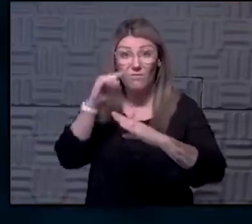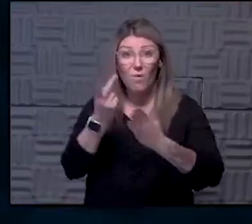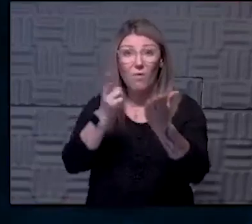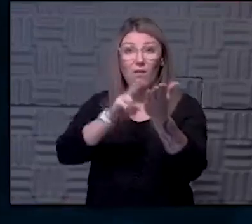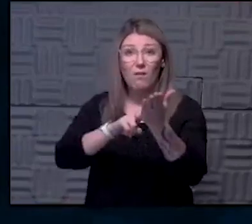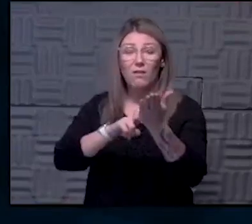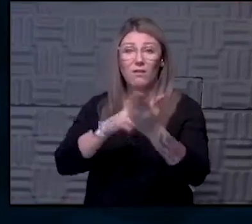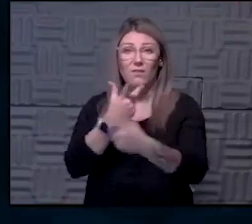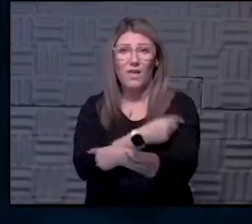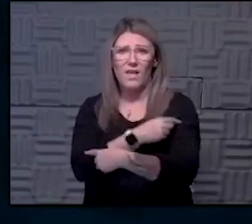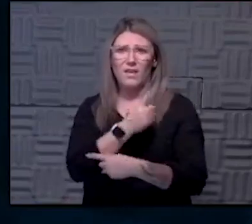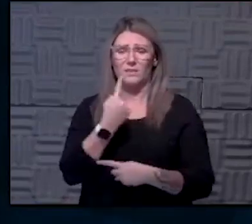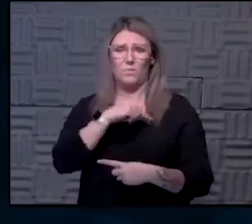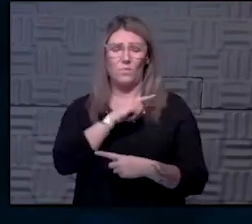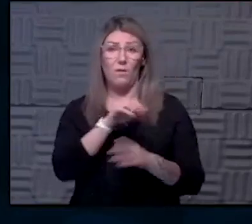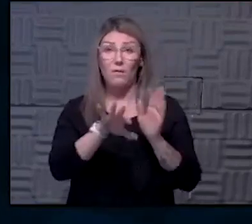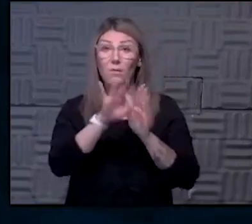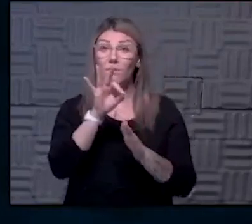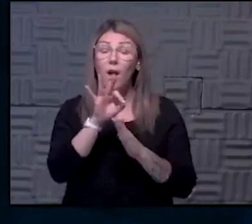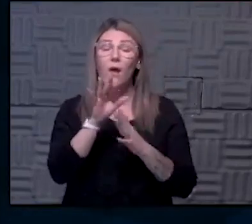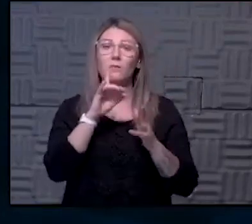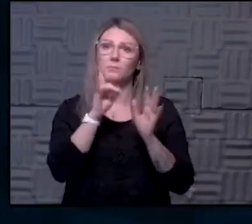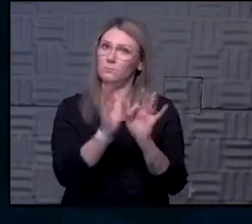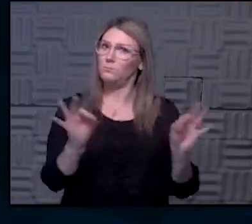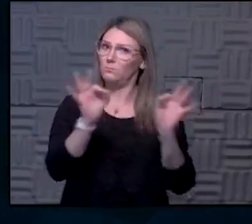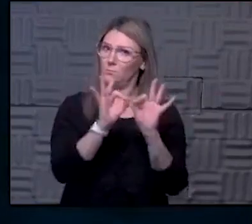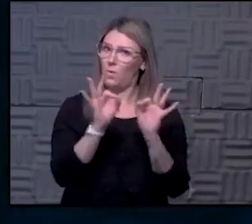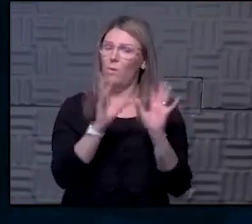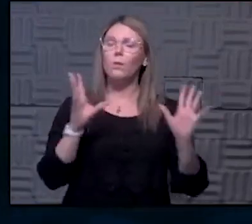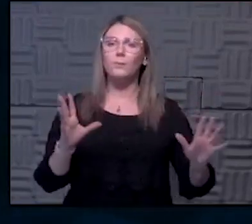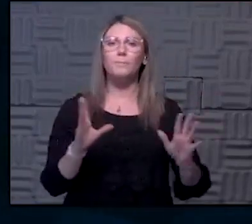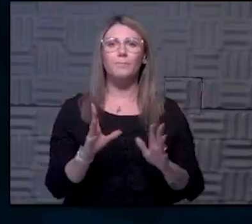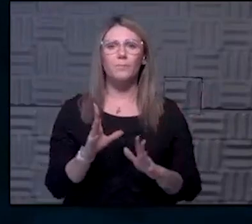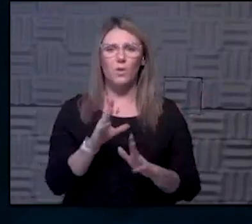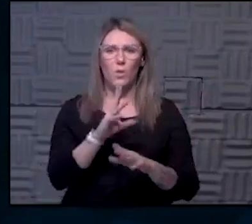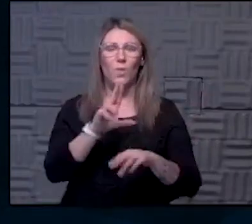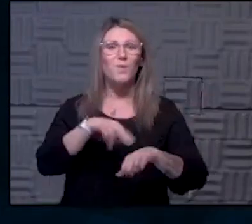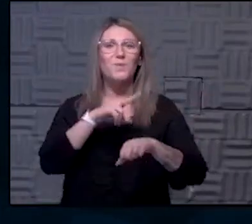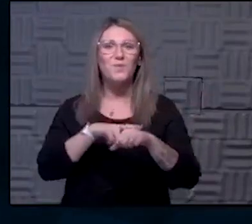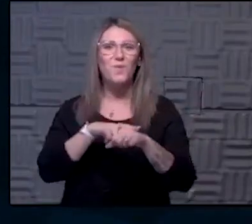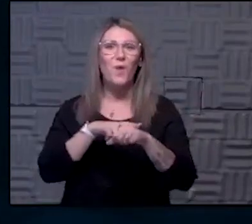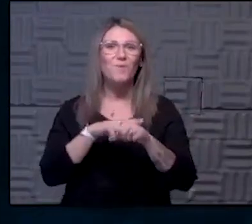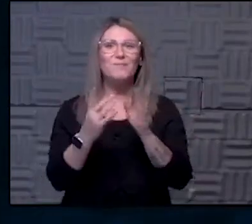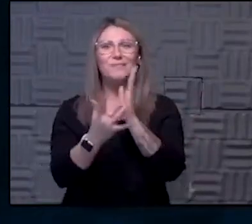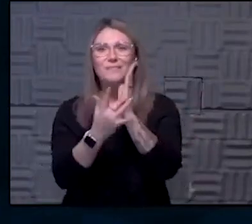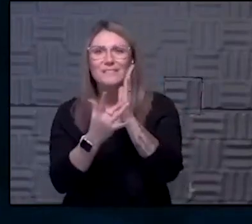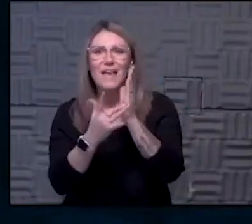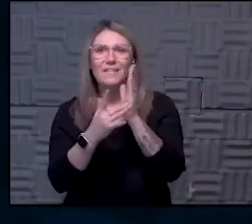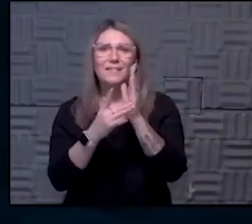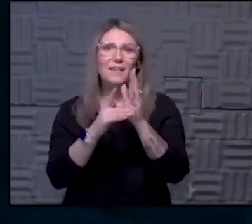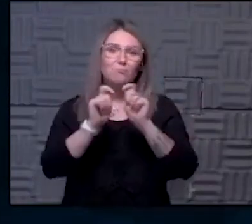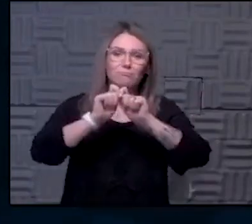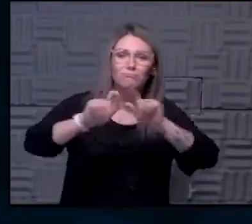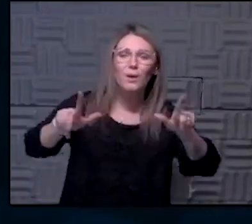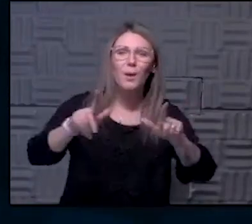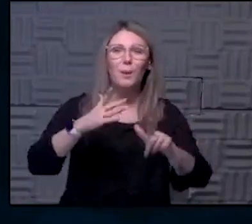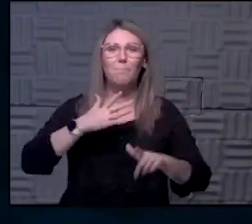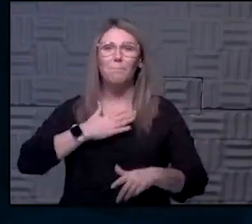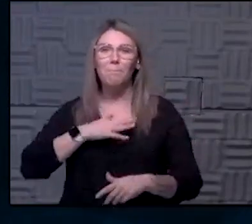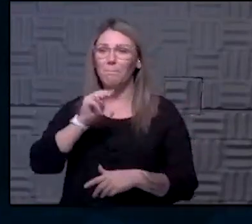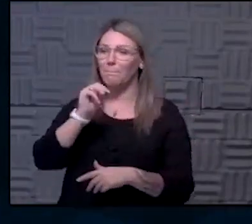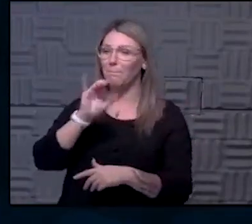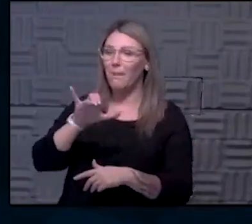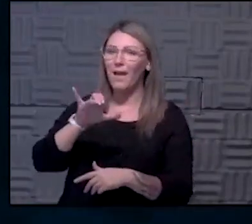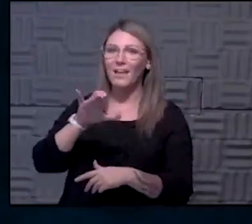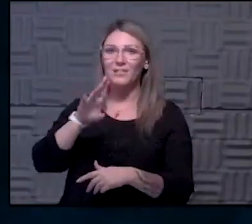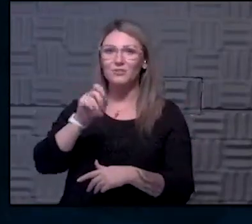the things we found when we started using our normal technology, because we would push it out in MyChart, which is part of Epic. And MyChart is a